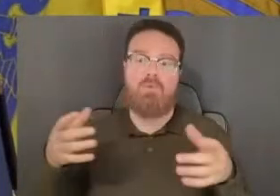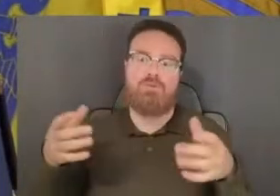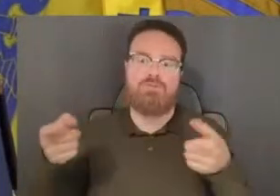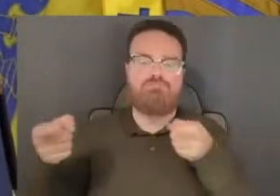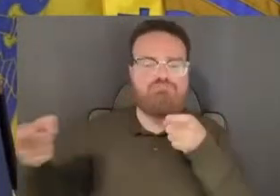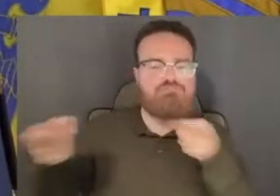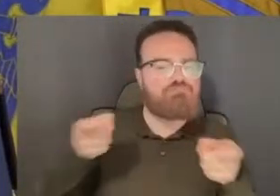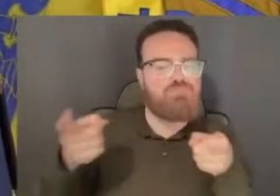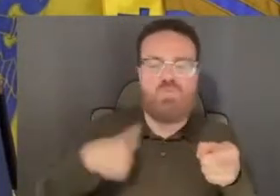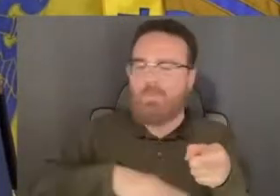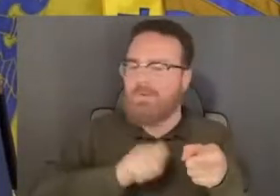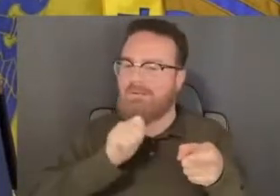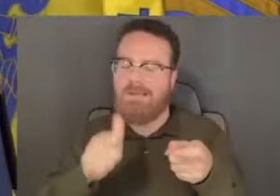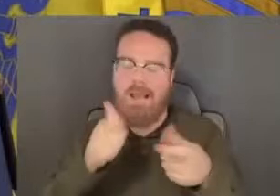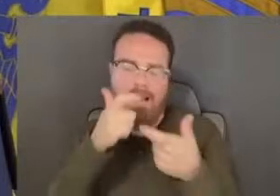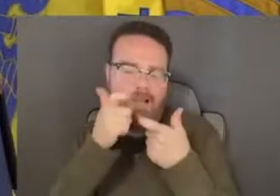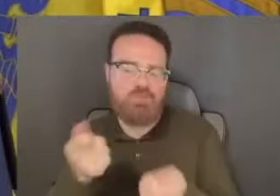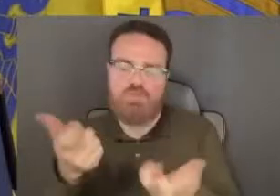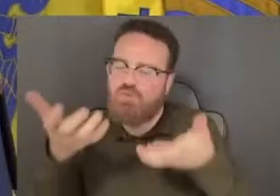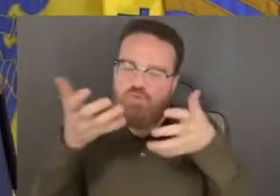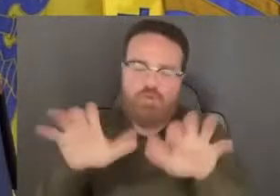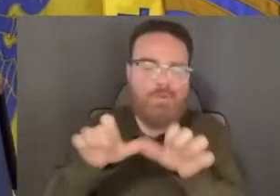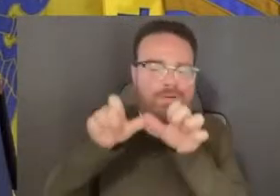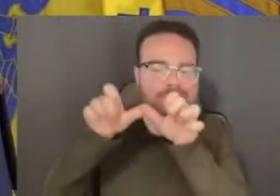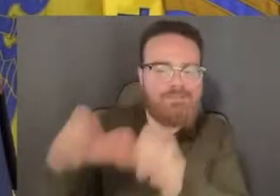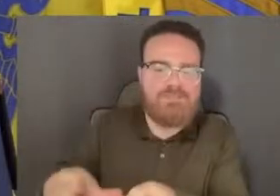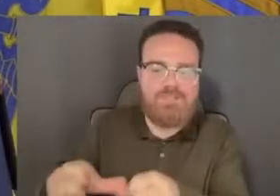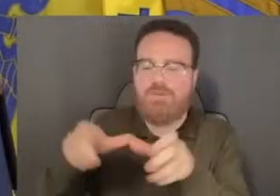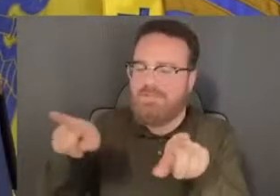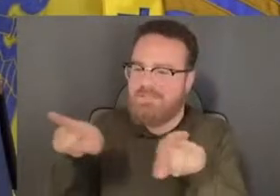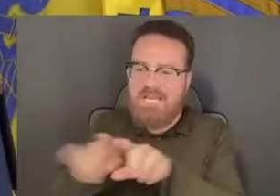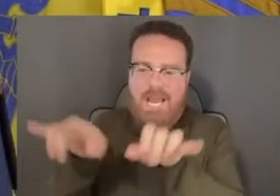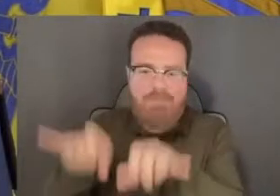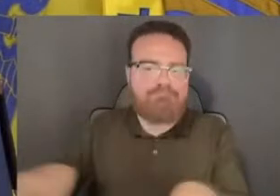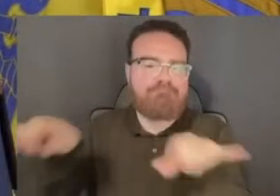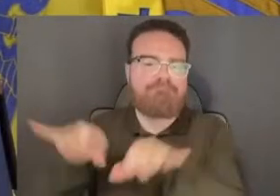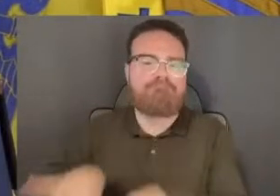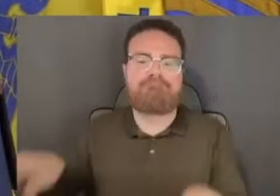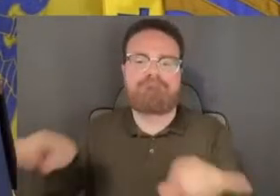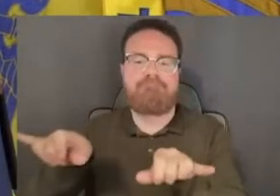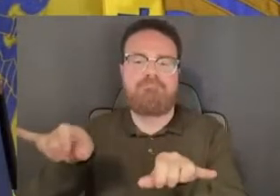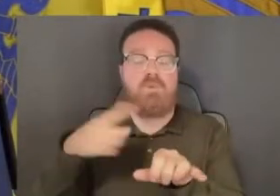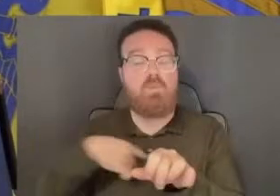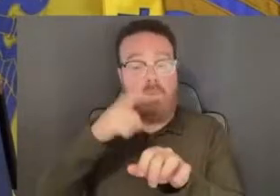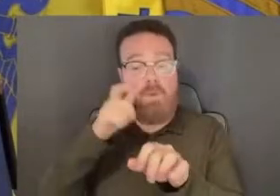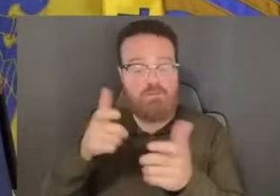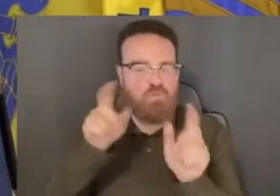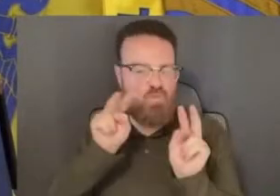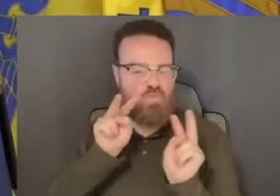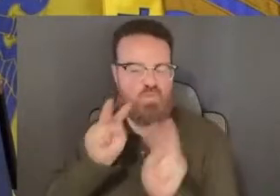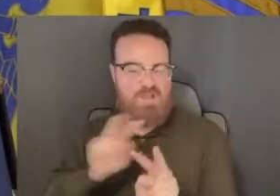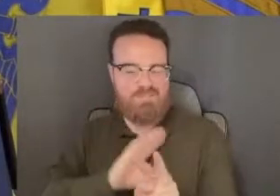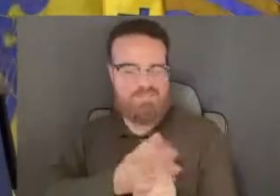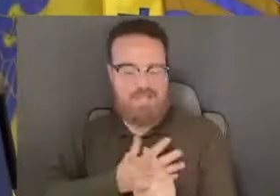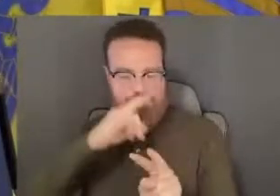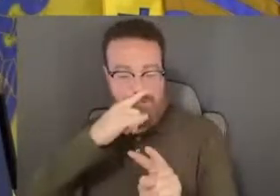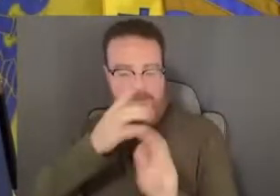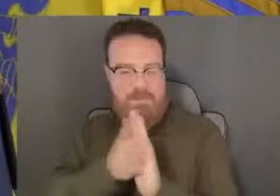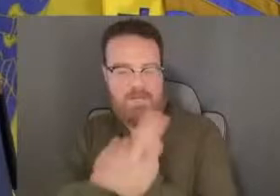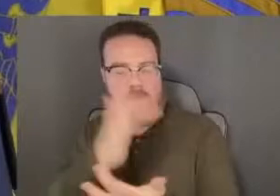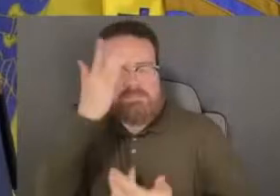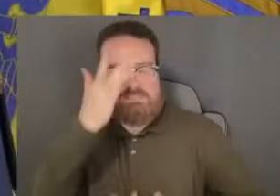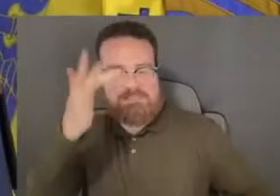same old things as we watch our nation's children get sicker. We need fresh, new